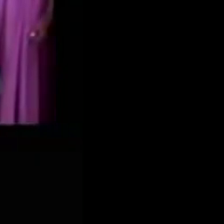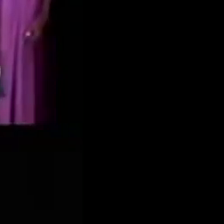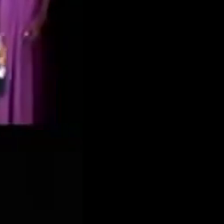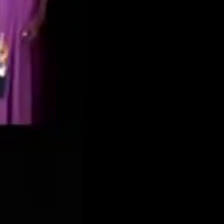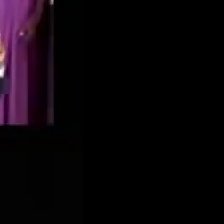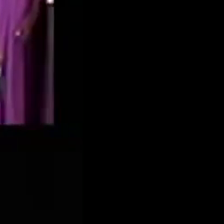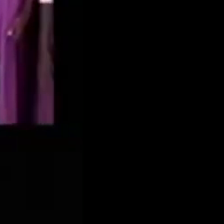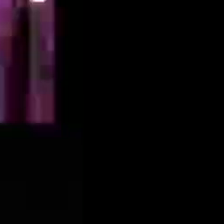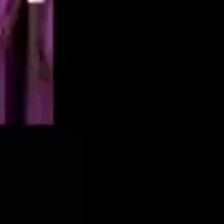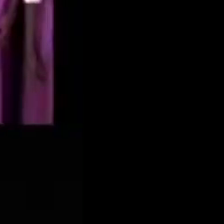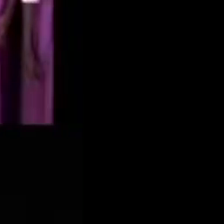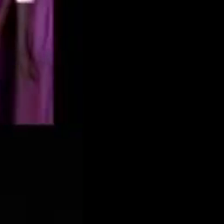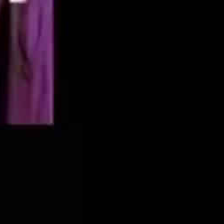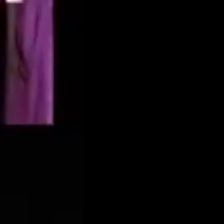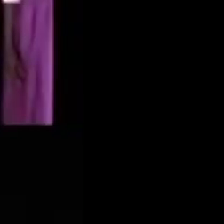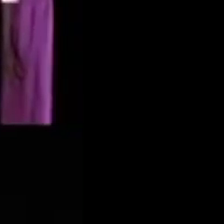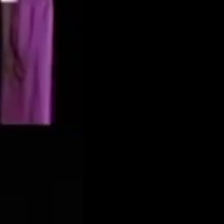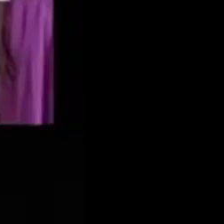is